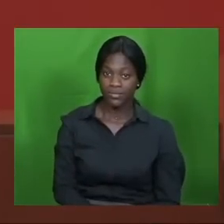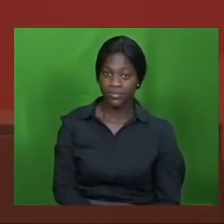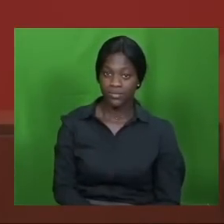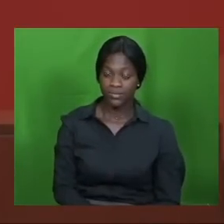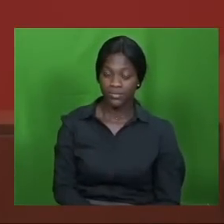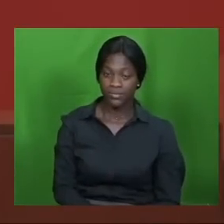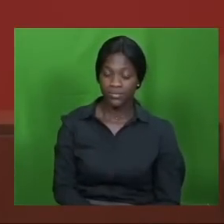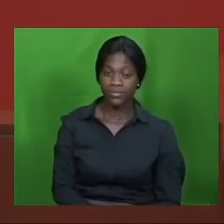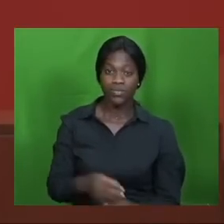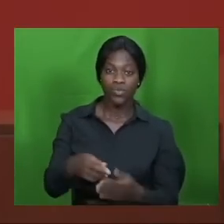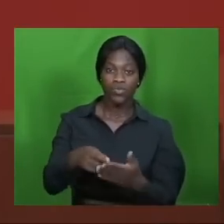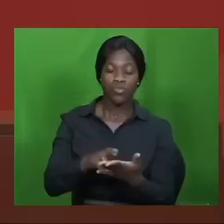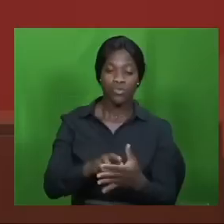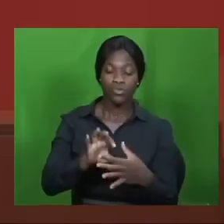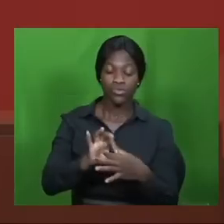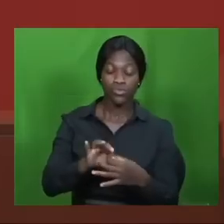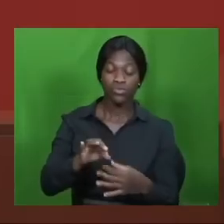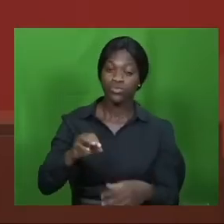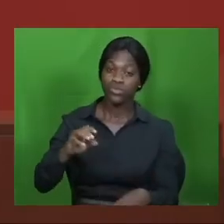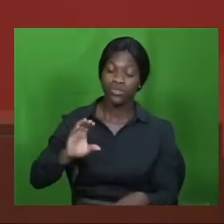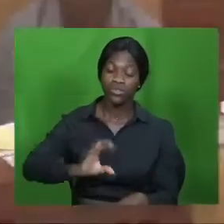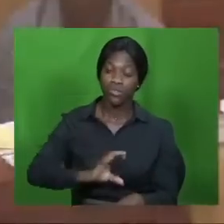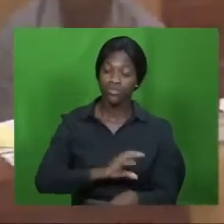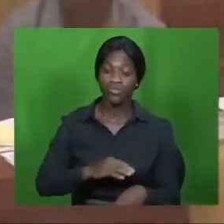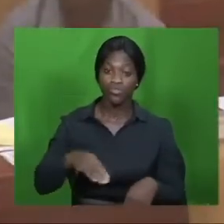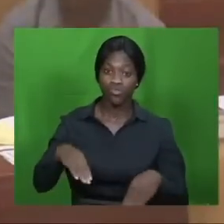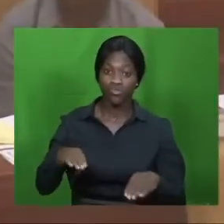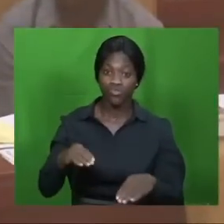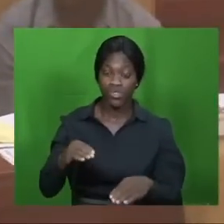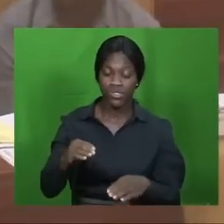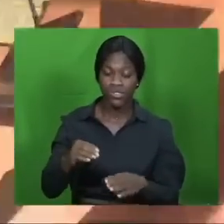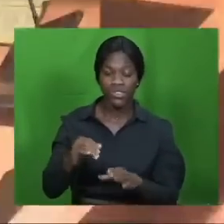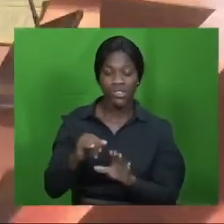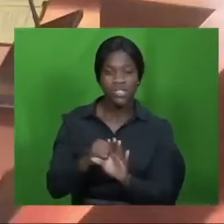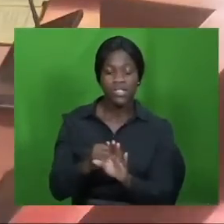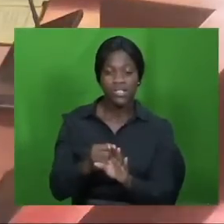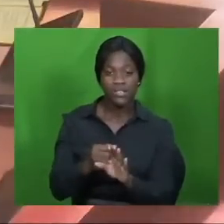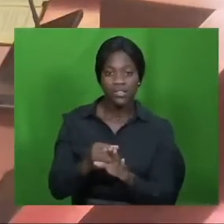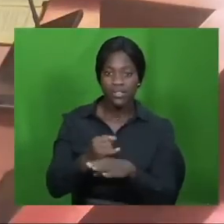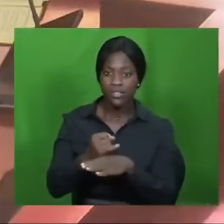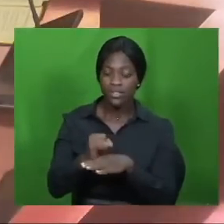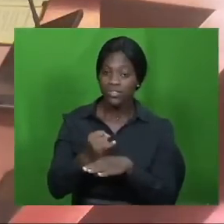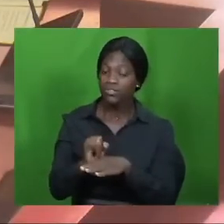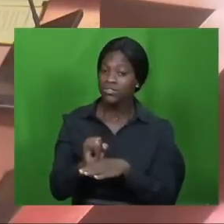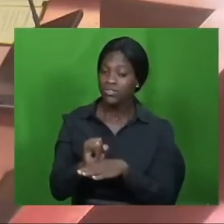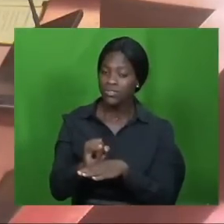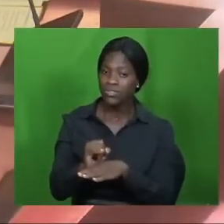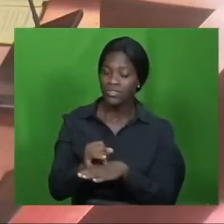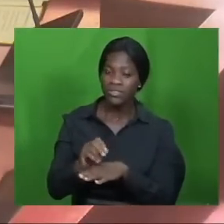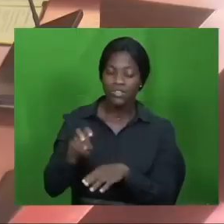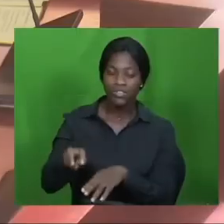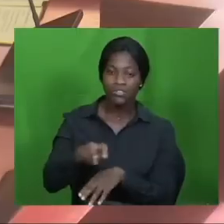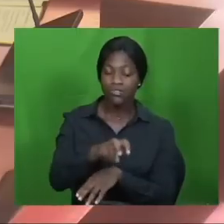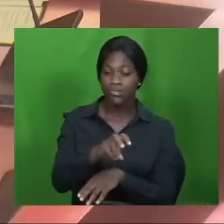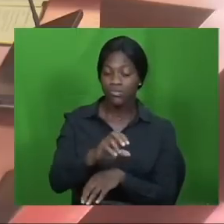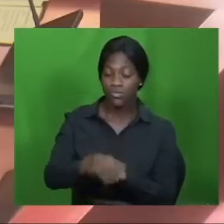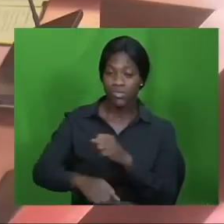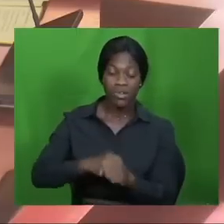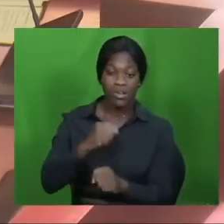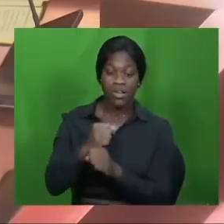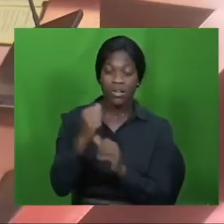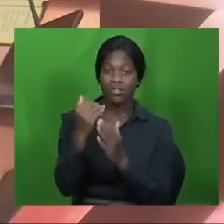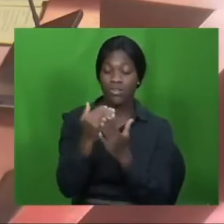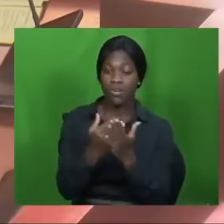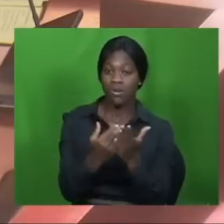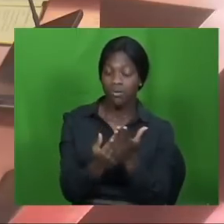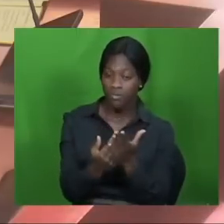Report of the Joint Committee on Trade, Industry and Tourism, and Youth, Sports and Culture on the annual budget estimate of the Ministry of Tourism,